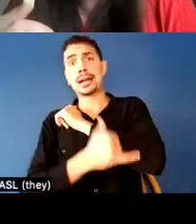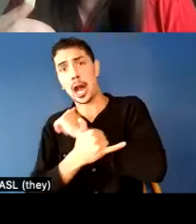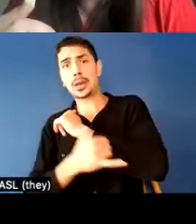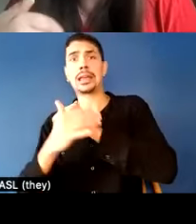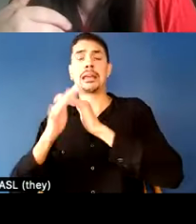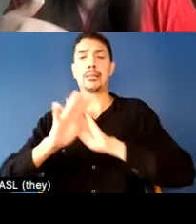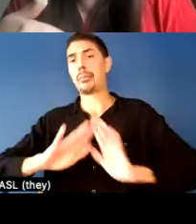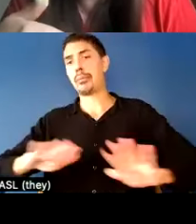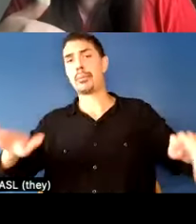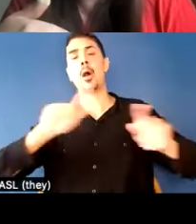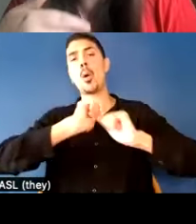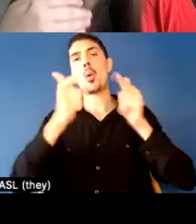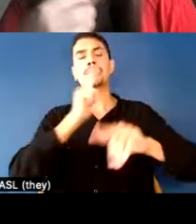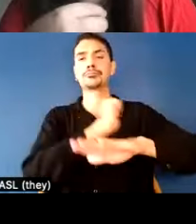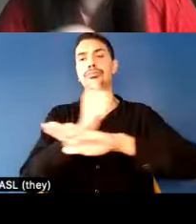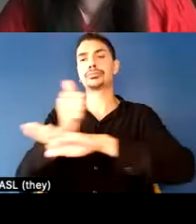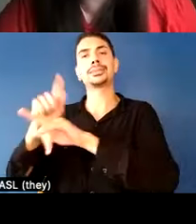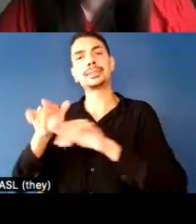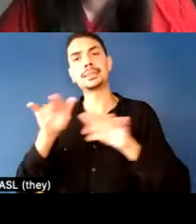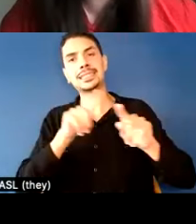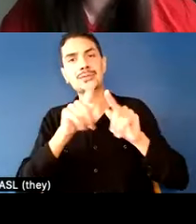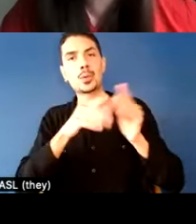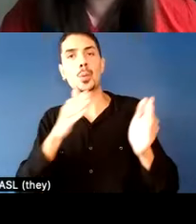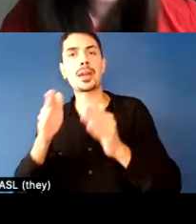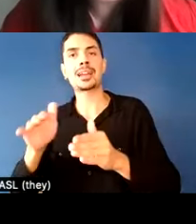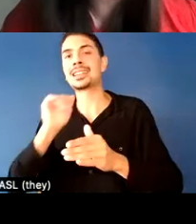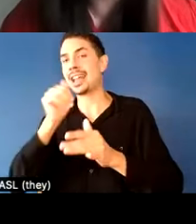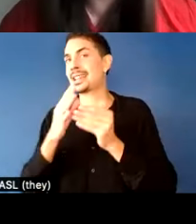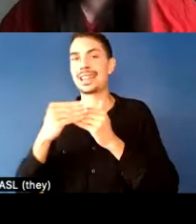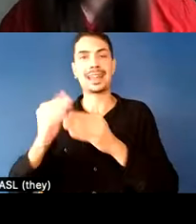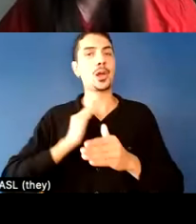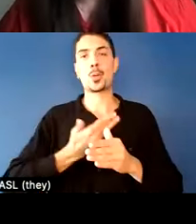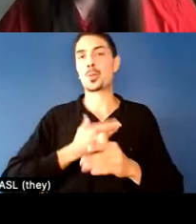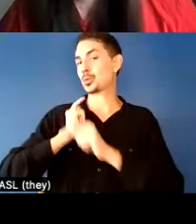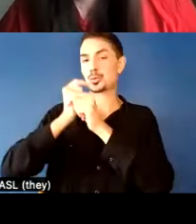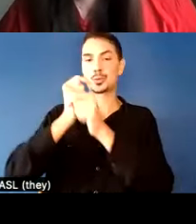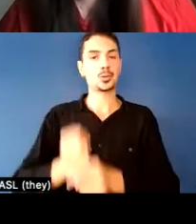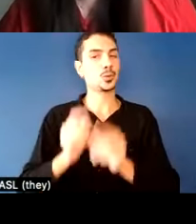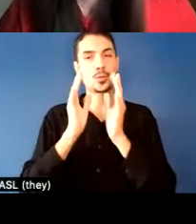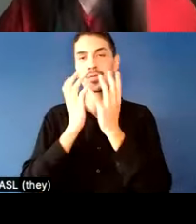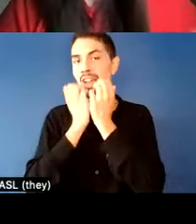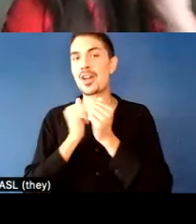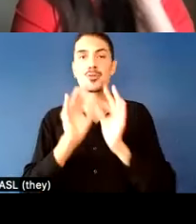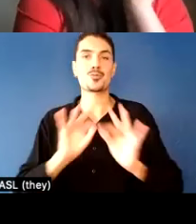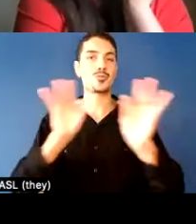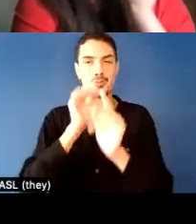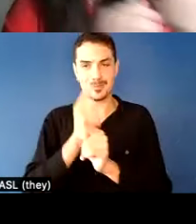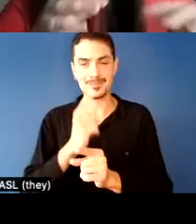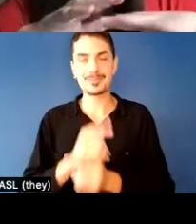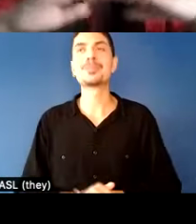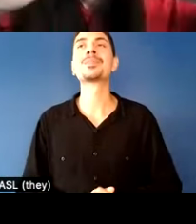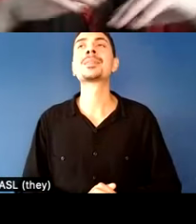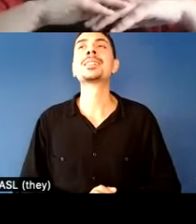set up in the same way that are not led by our traditional values, right? And how can we be taking some of that